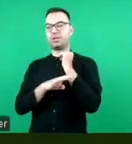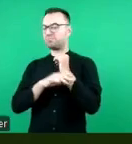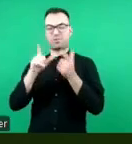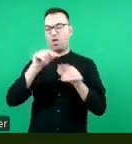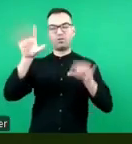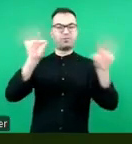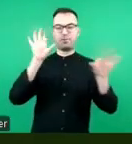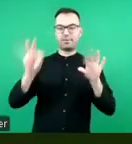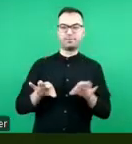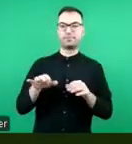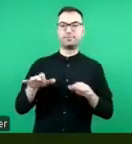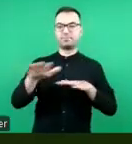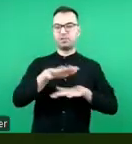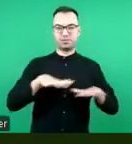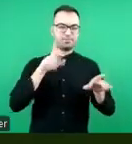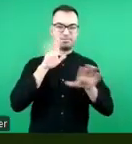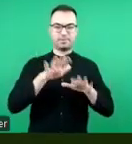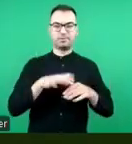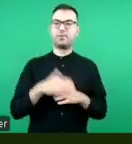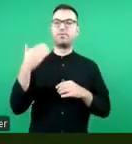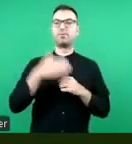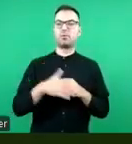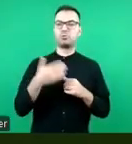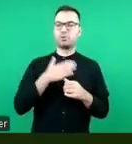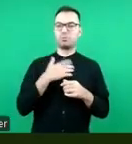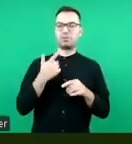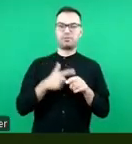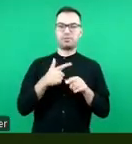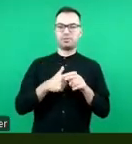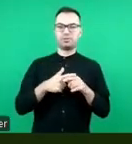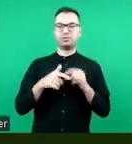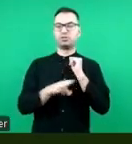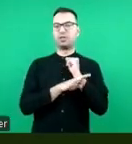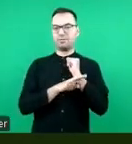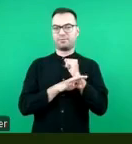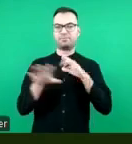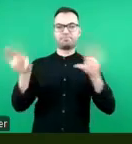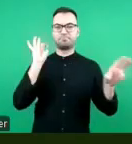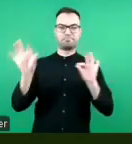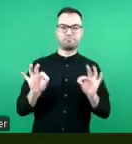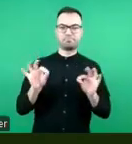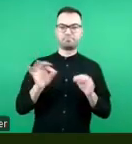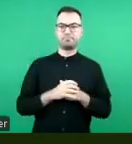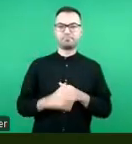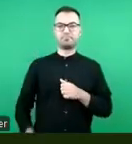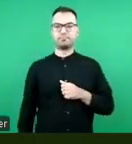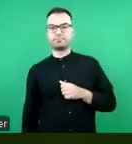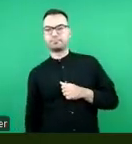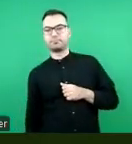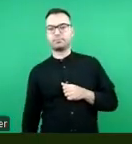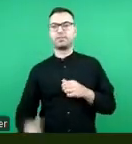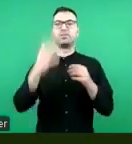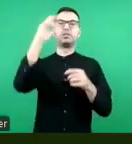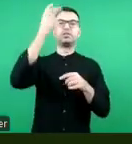area. I think we ended up with around 20 roost trees, and we selected some 40 random